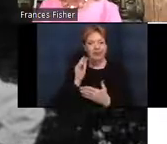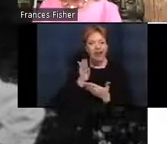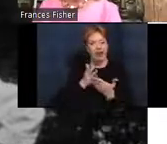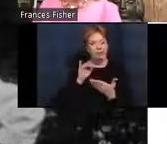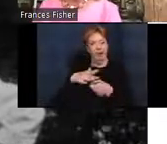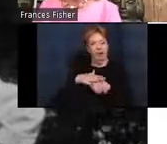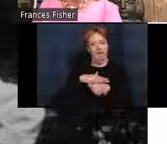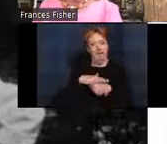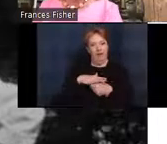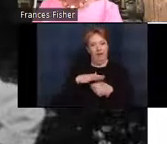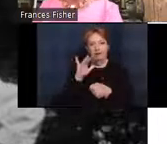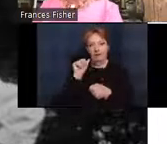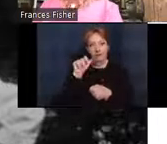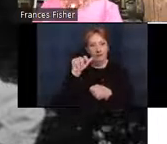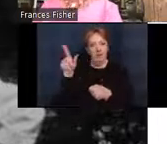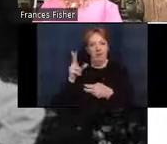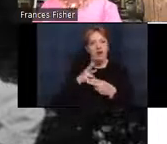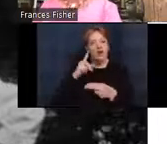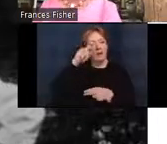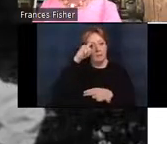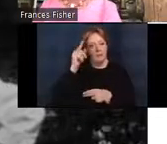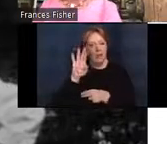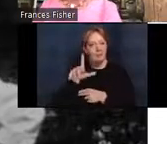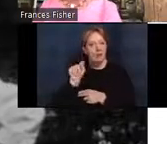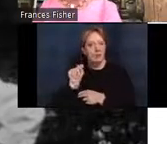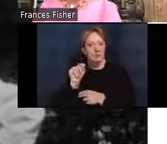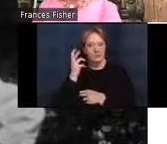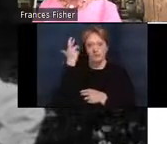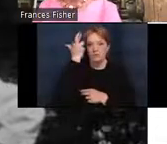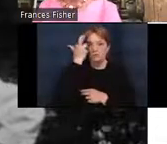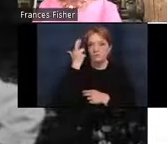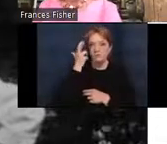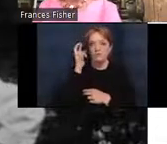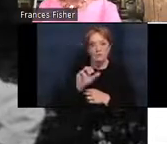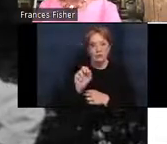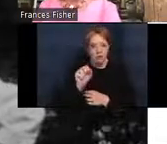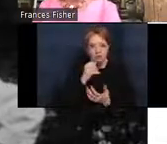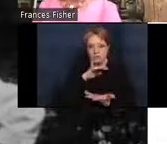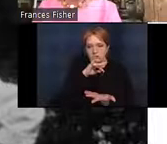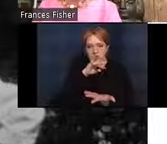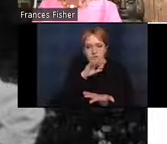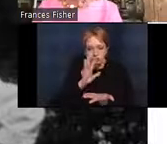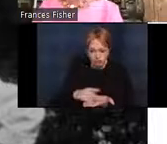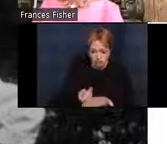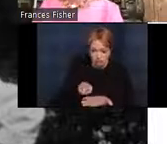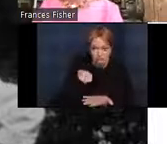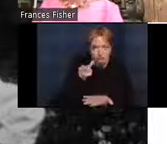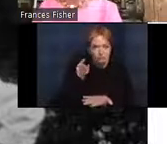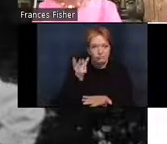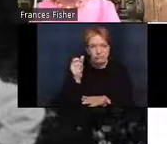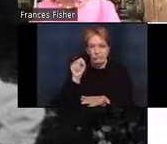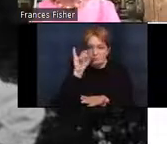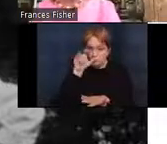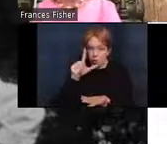Black Belt, because it has such rich, fertile soil. And one of the